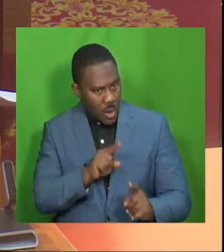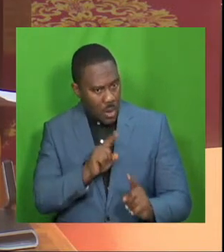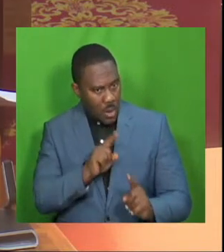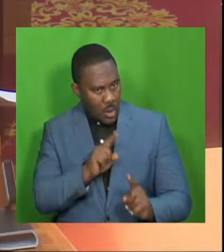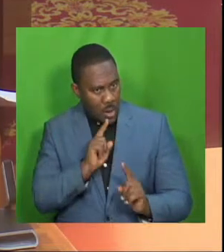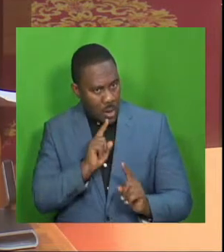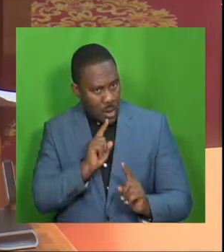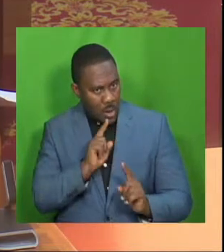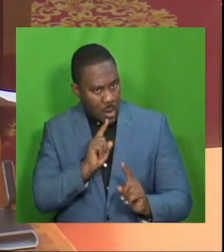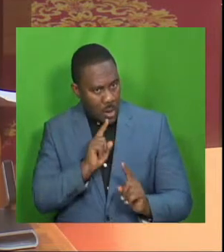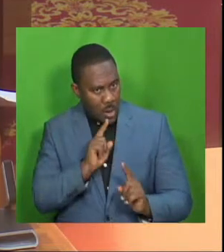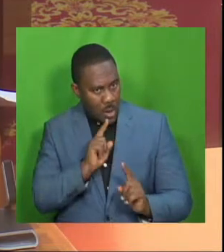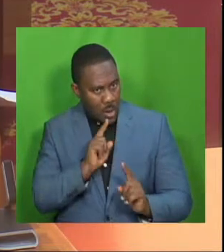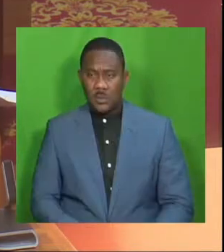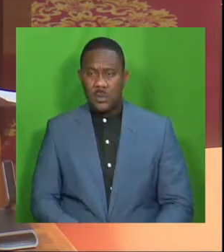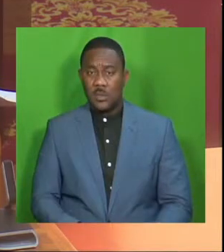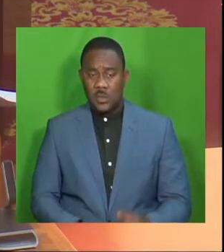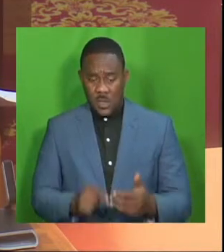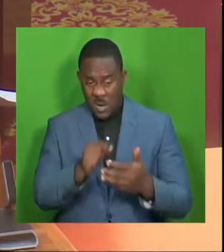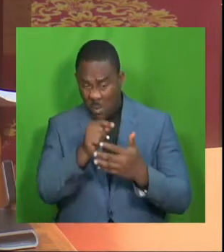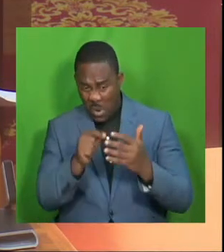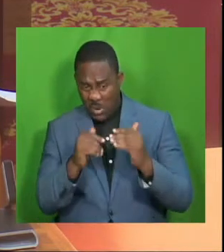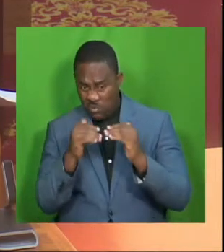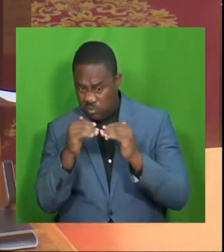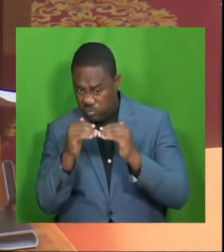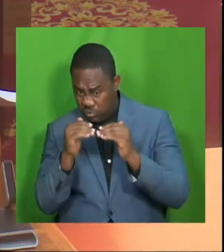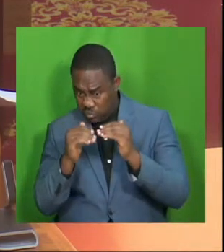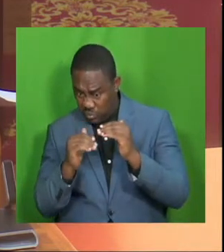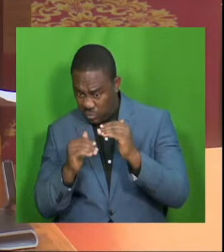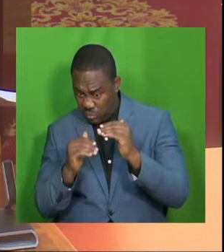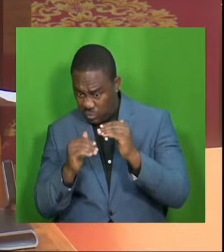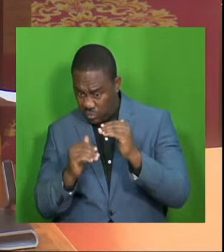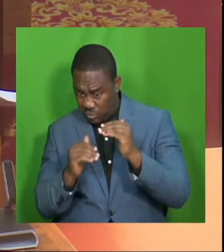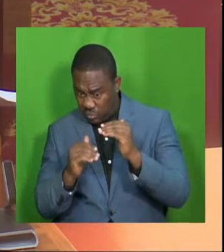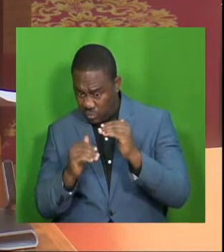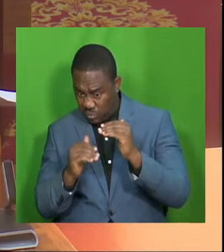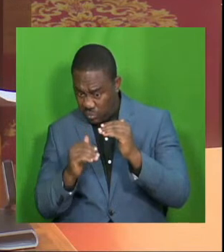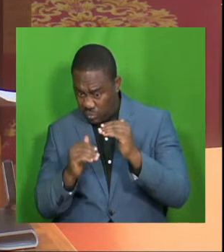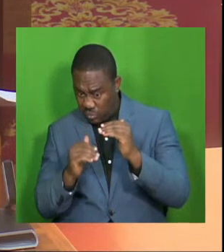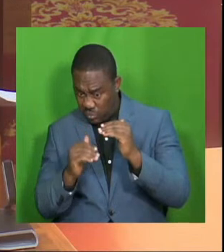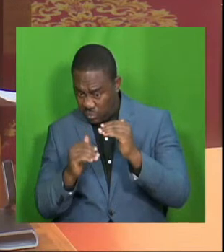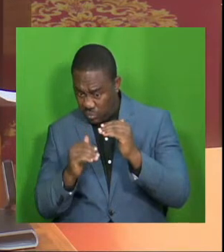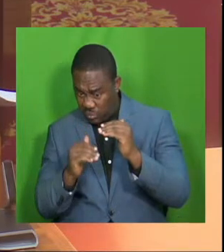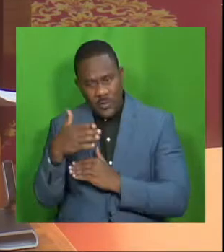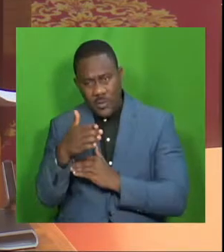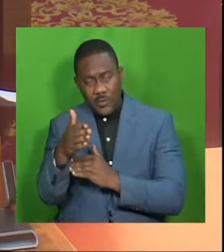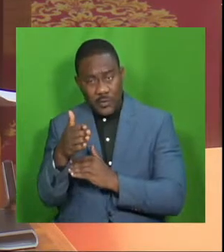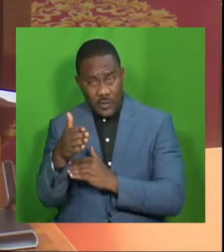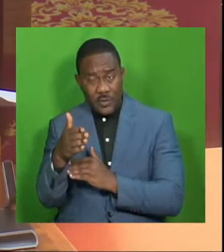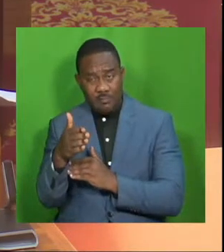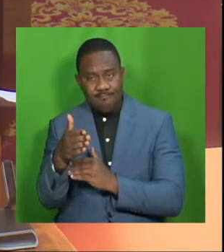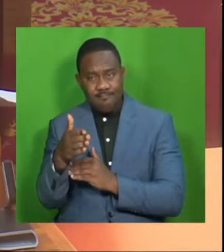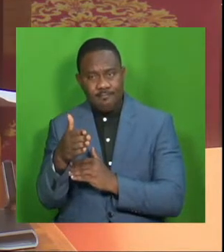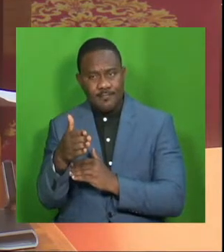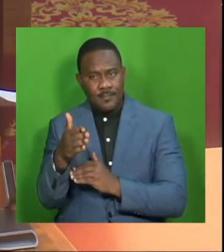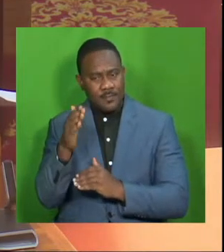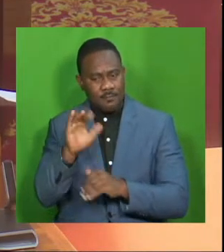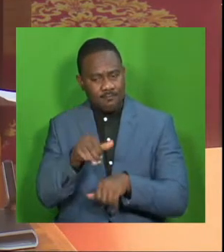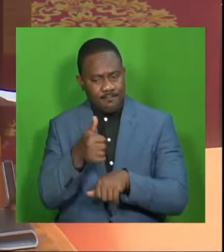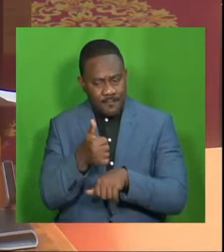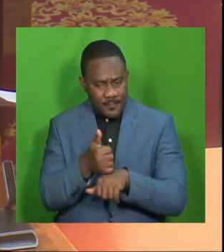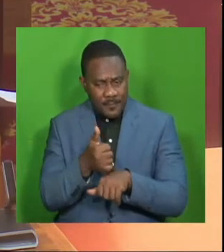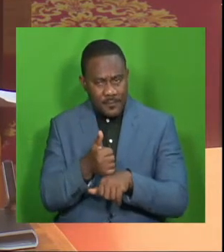Below are the critical steps undertaken. Ministry of Fisheries and Aquaculture Development sets up a